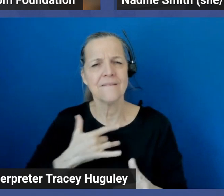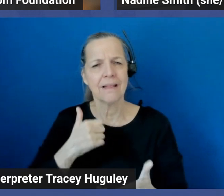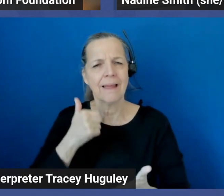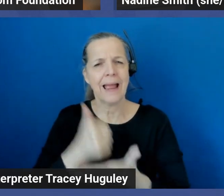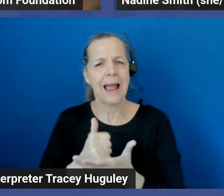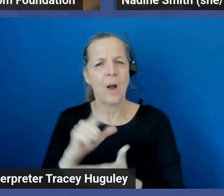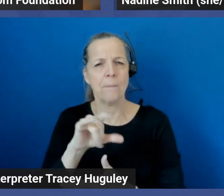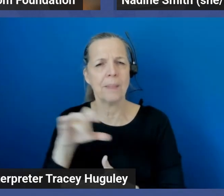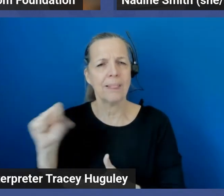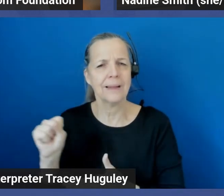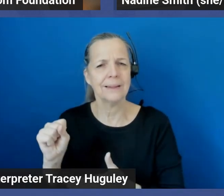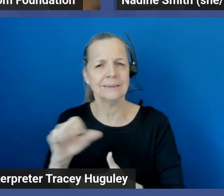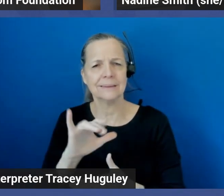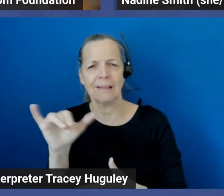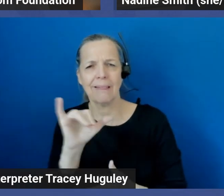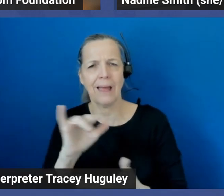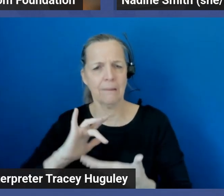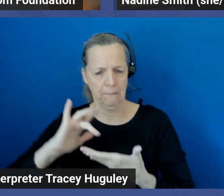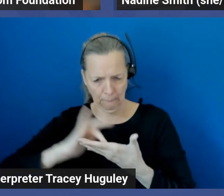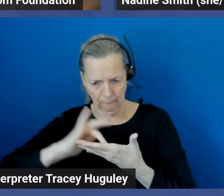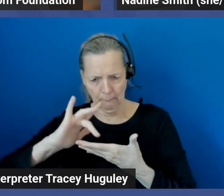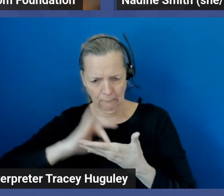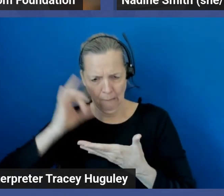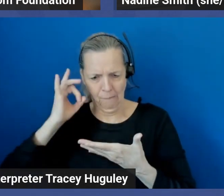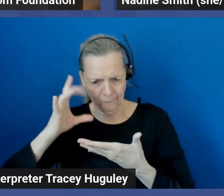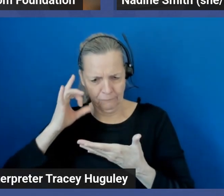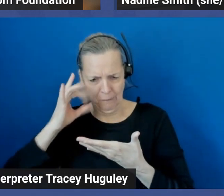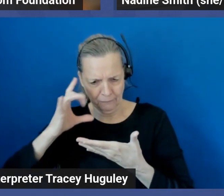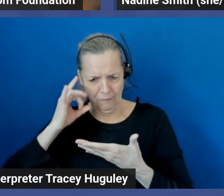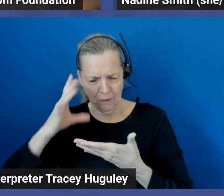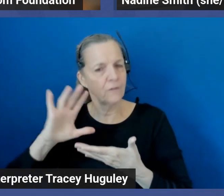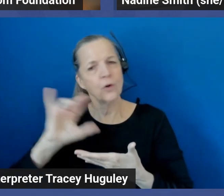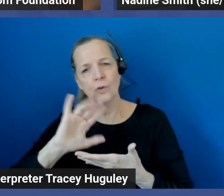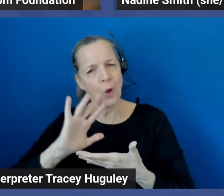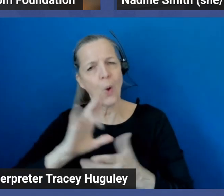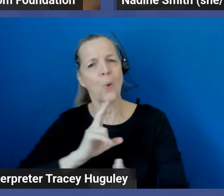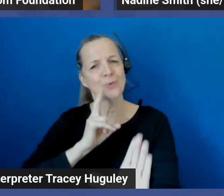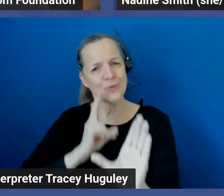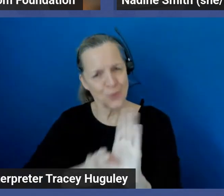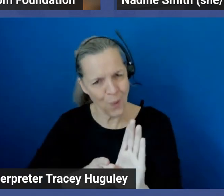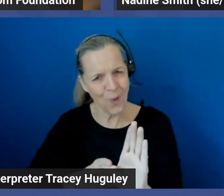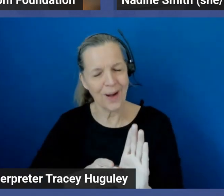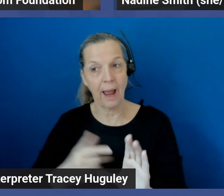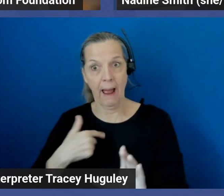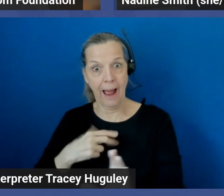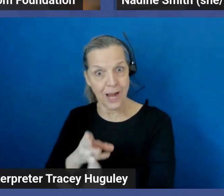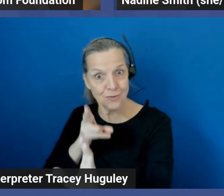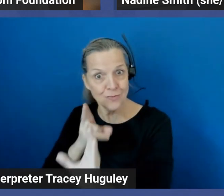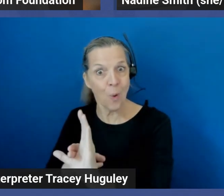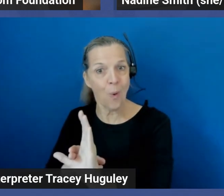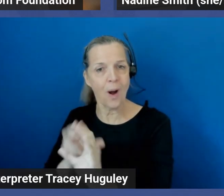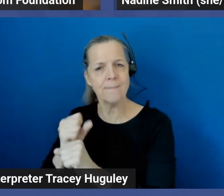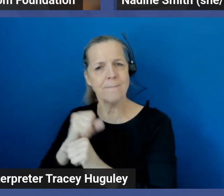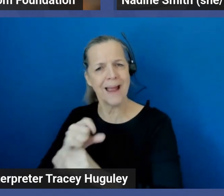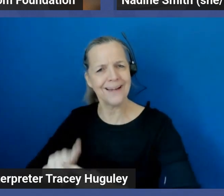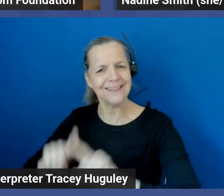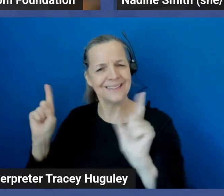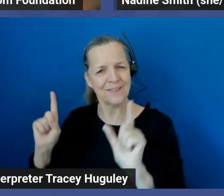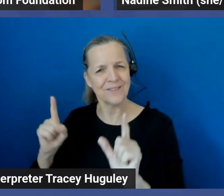scrolling, but going, wow, me being there made a difference. Me showing up for that phone bank, me showing up for that school board